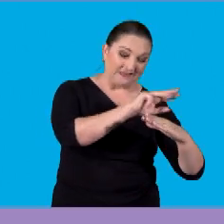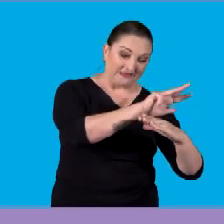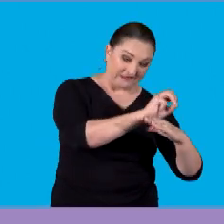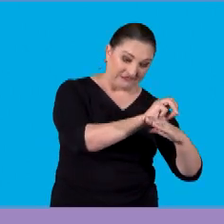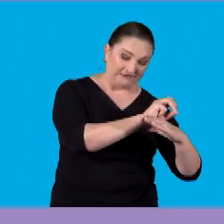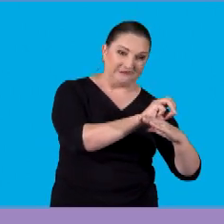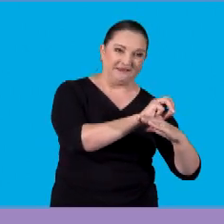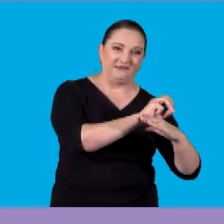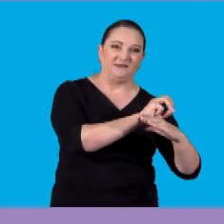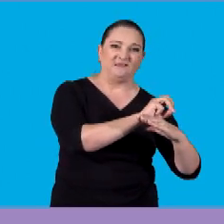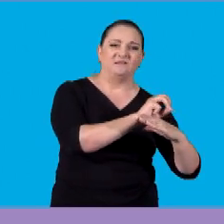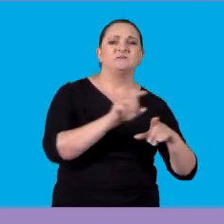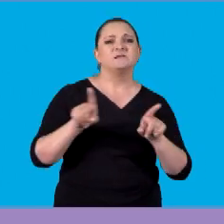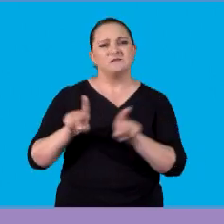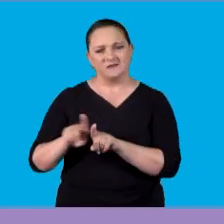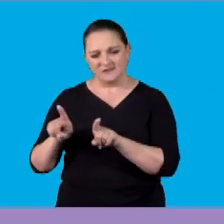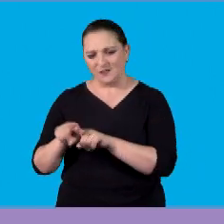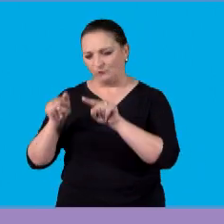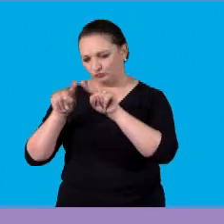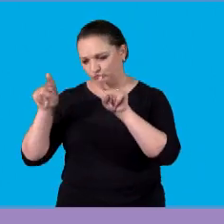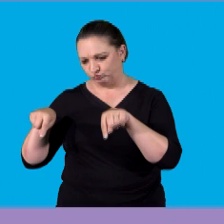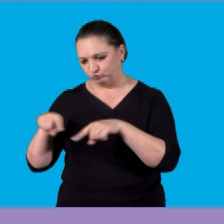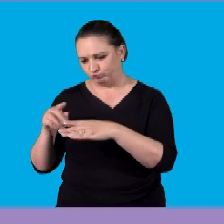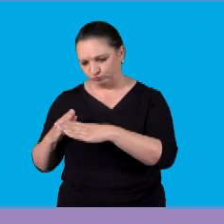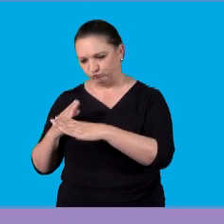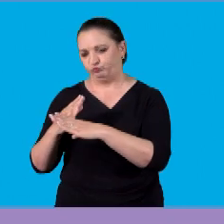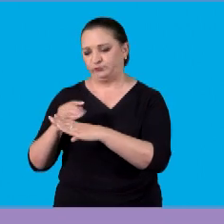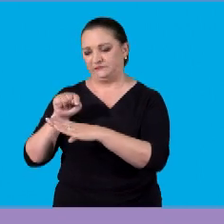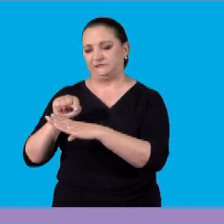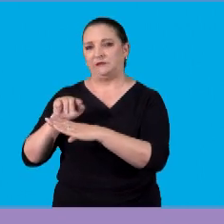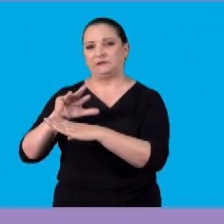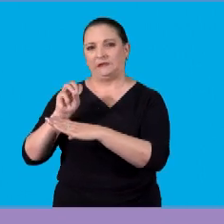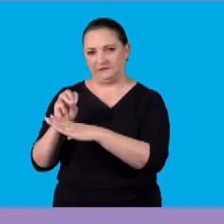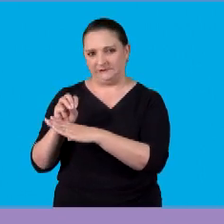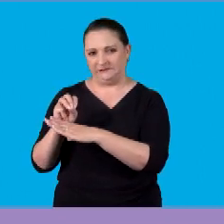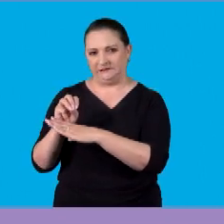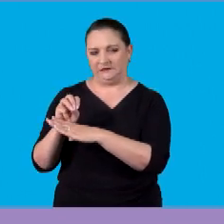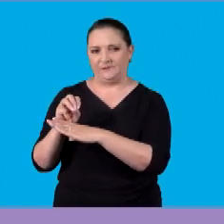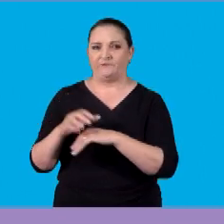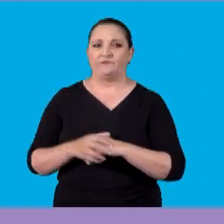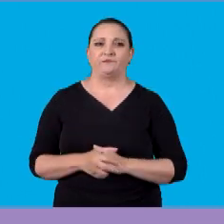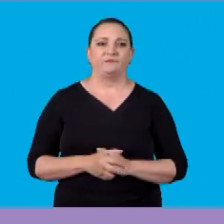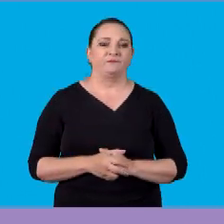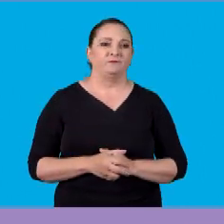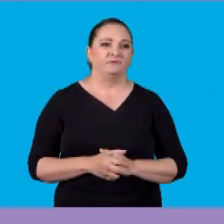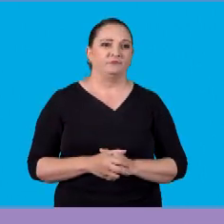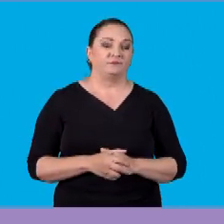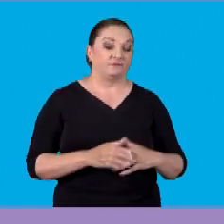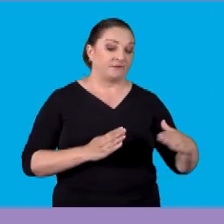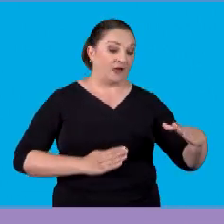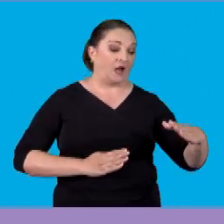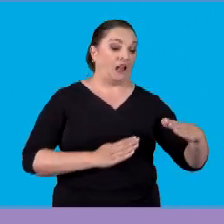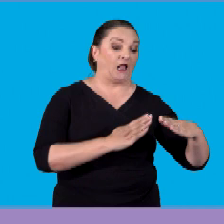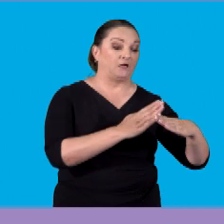of course, that is the same with our square as well. They do meet at 90 degrees. We also know that the diagonals,